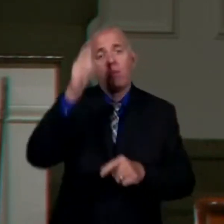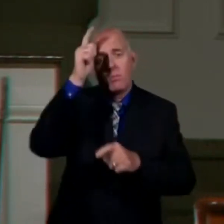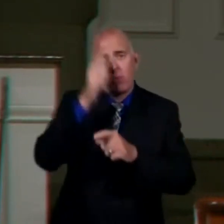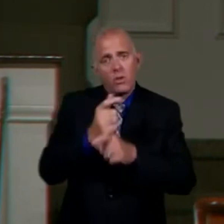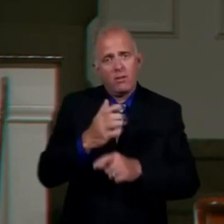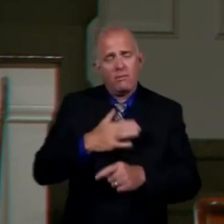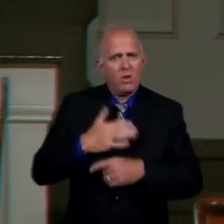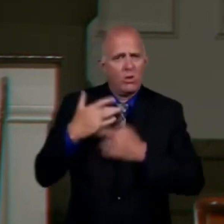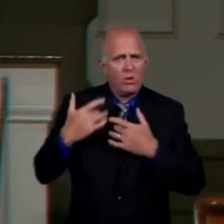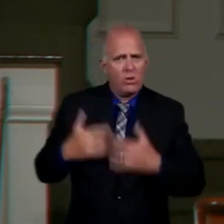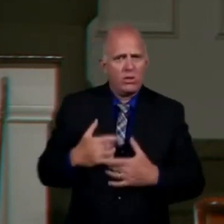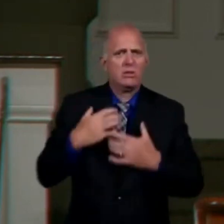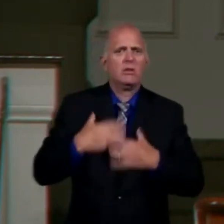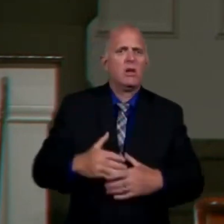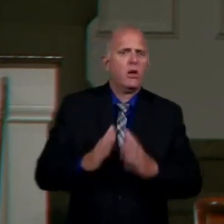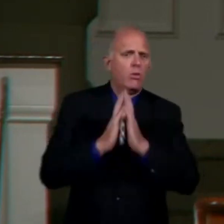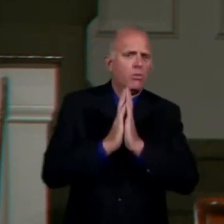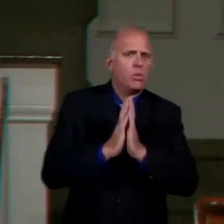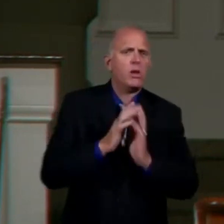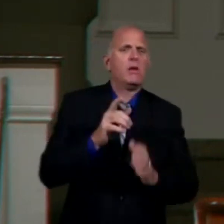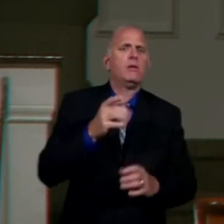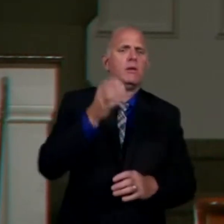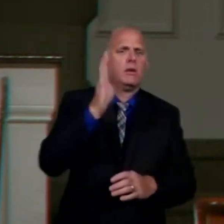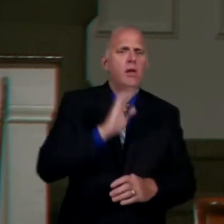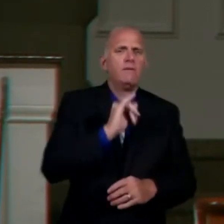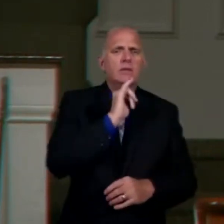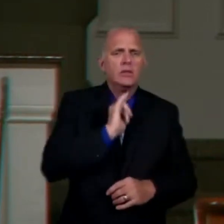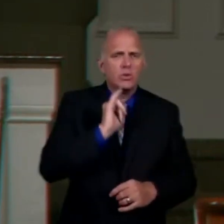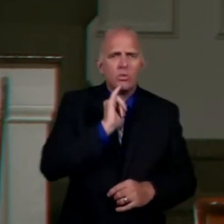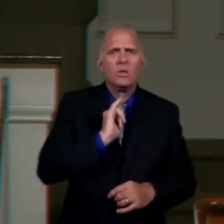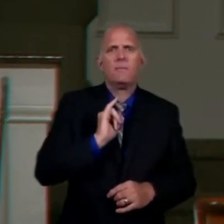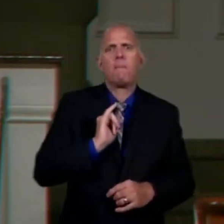heart's desire and prayer to God for Israel.